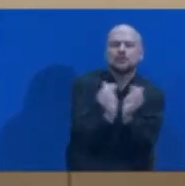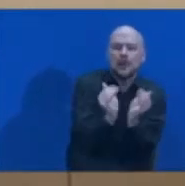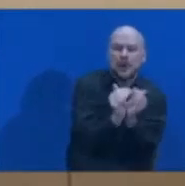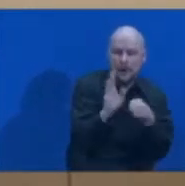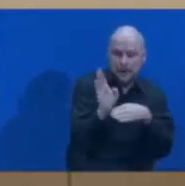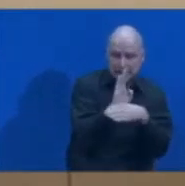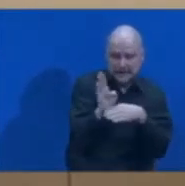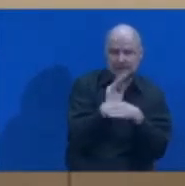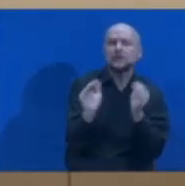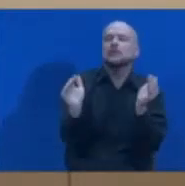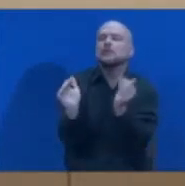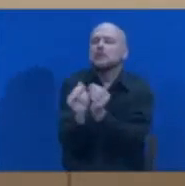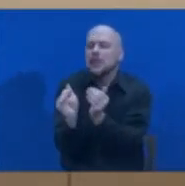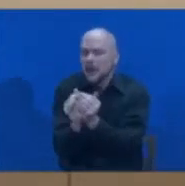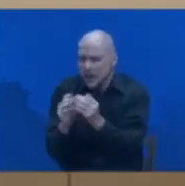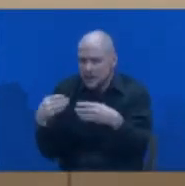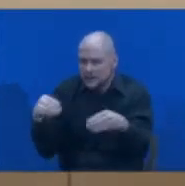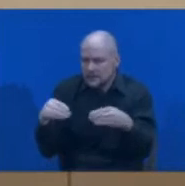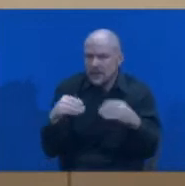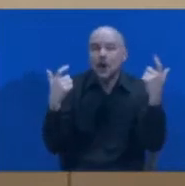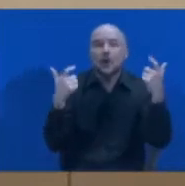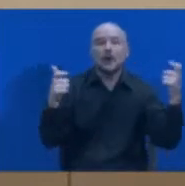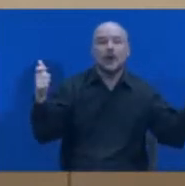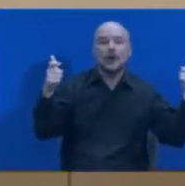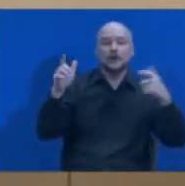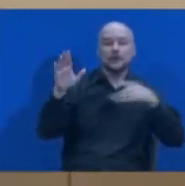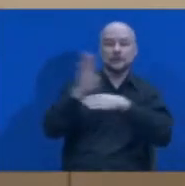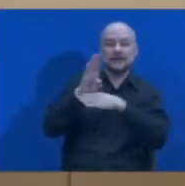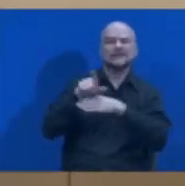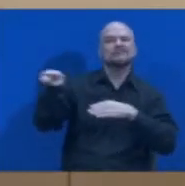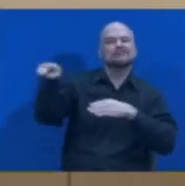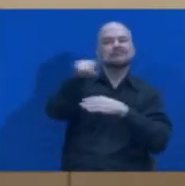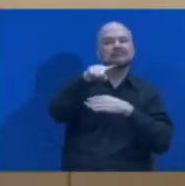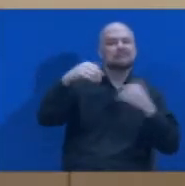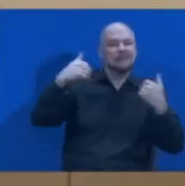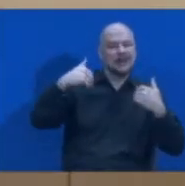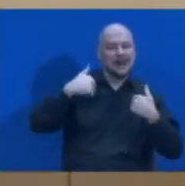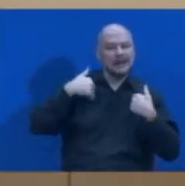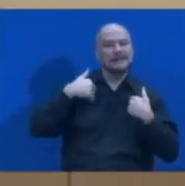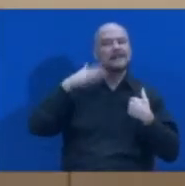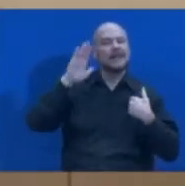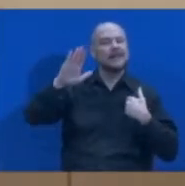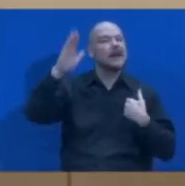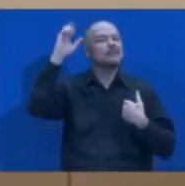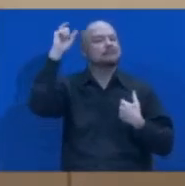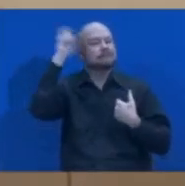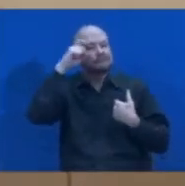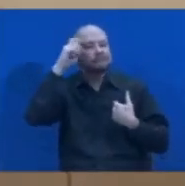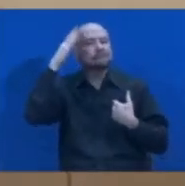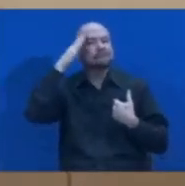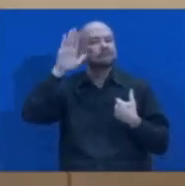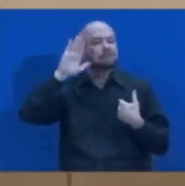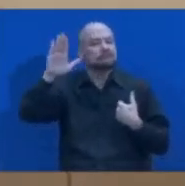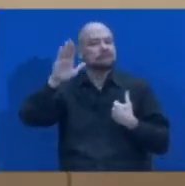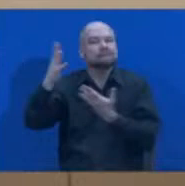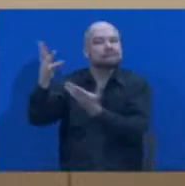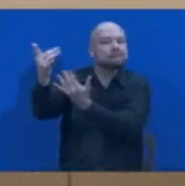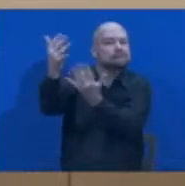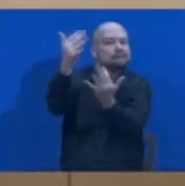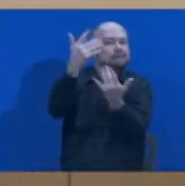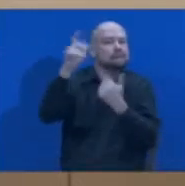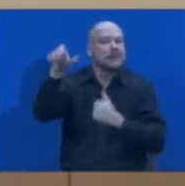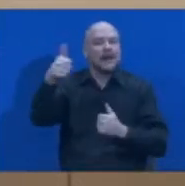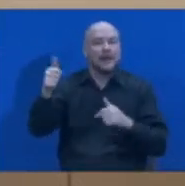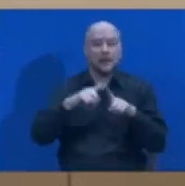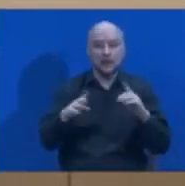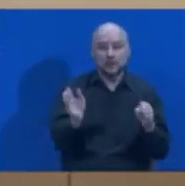website, use off the toolkit, they can customize it to their business, and then they can have those plans in place for when they decide to reopen. And so